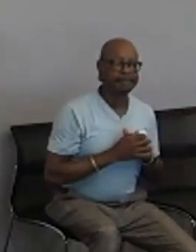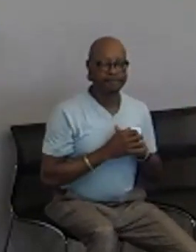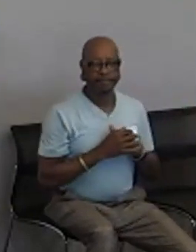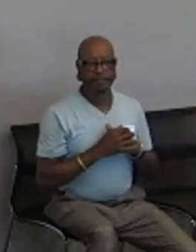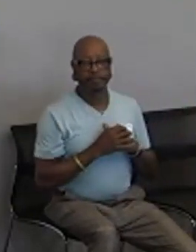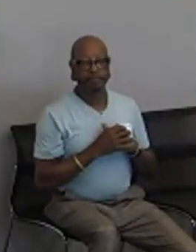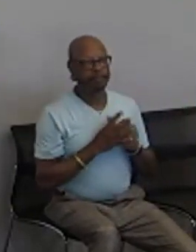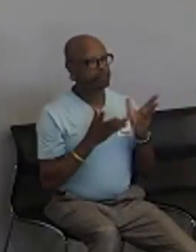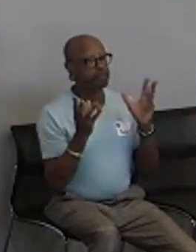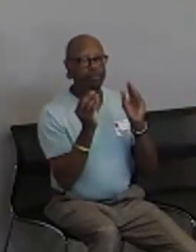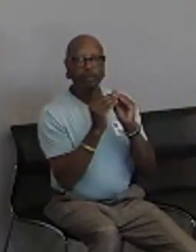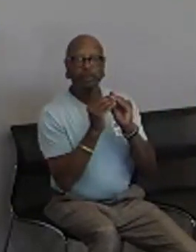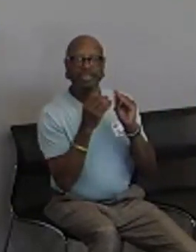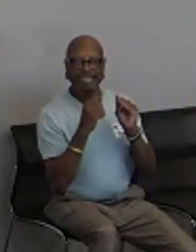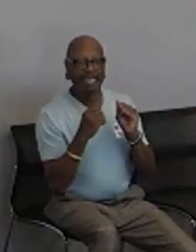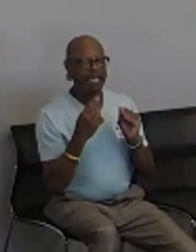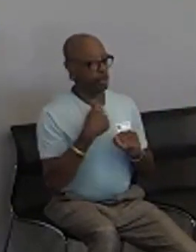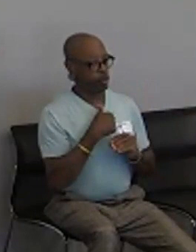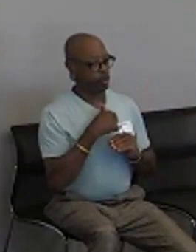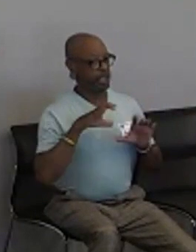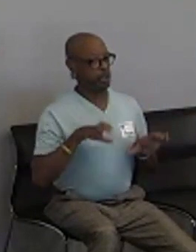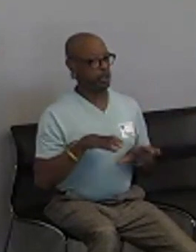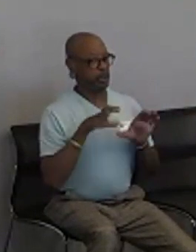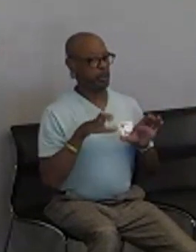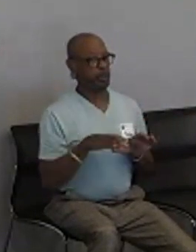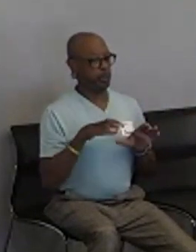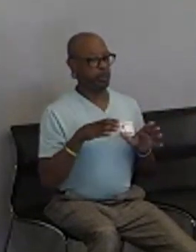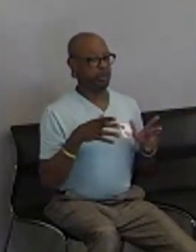There's a lot more to say. As Greg said, we could do a whole